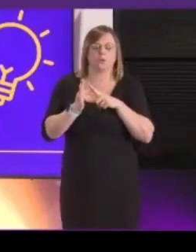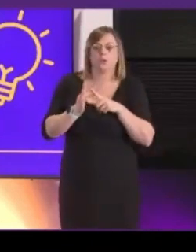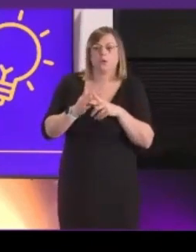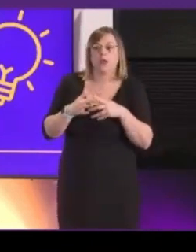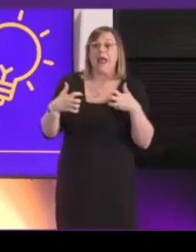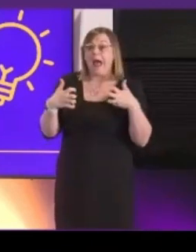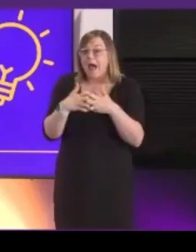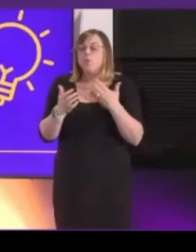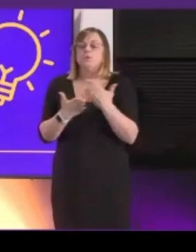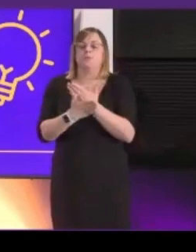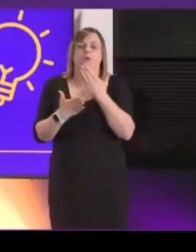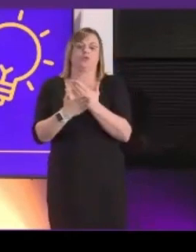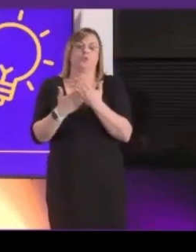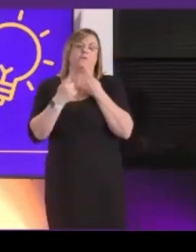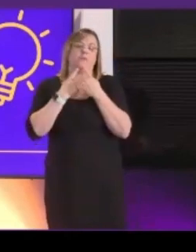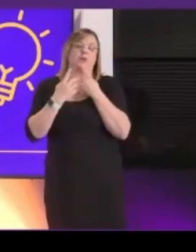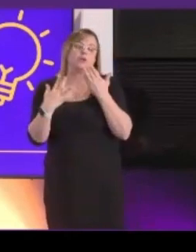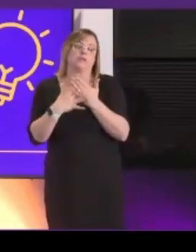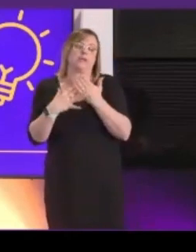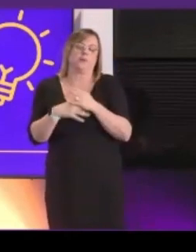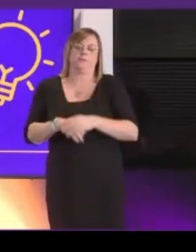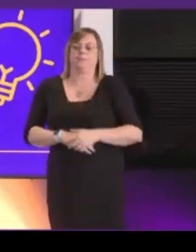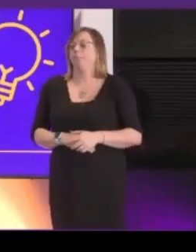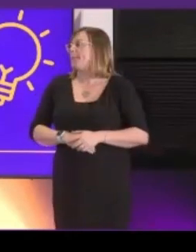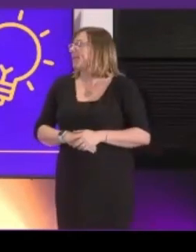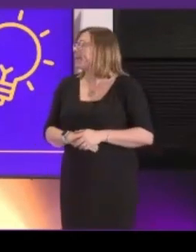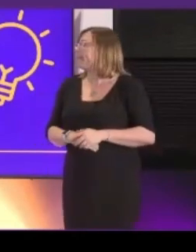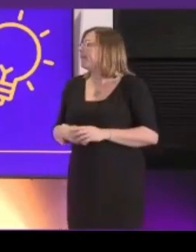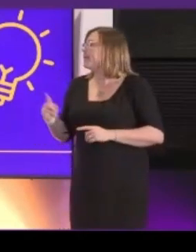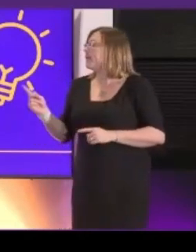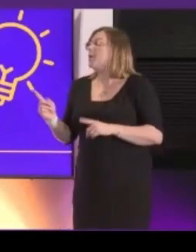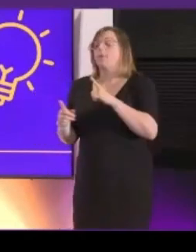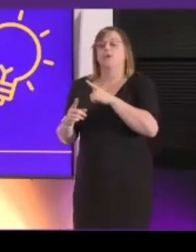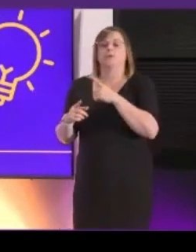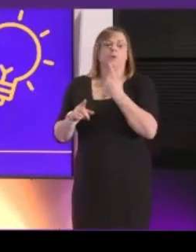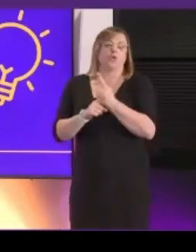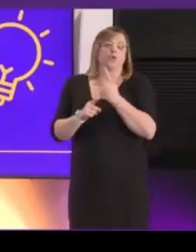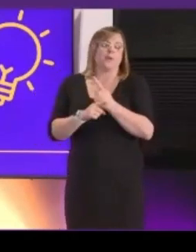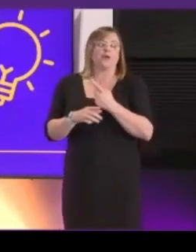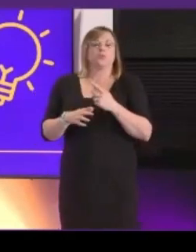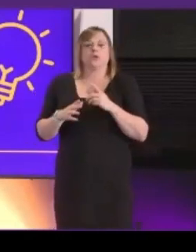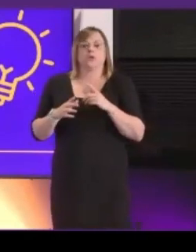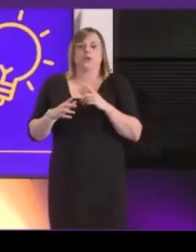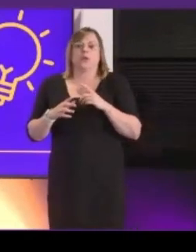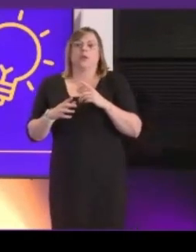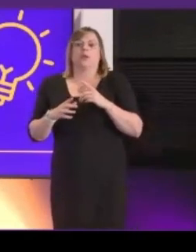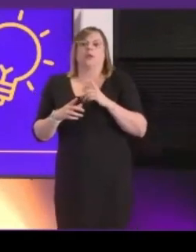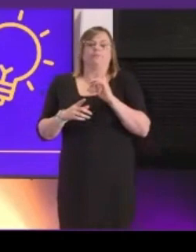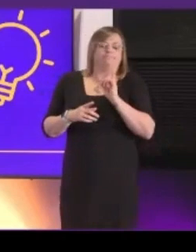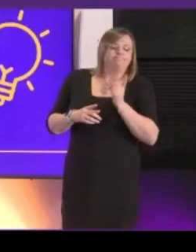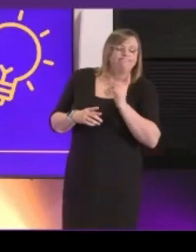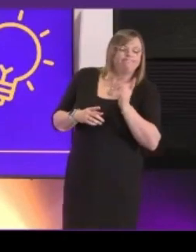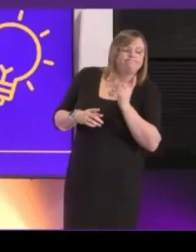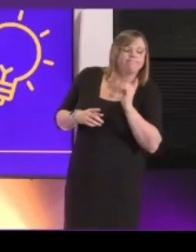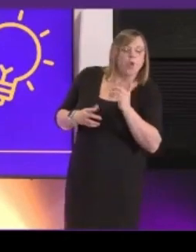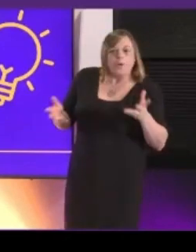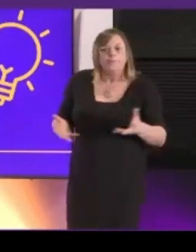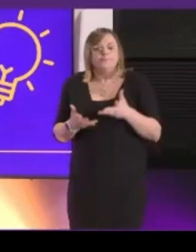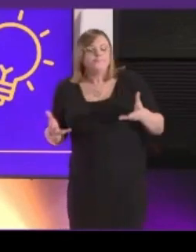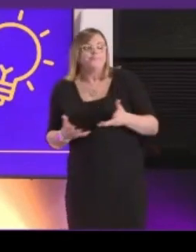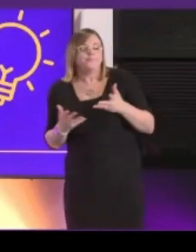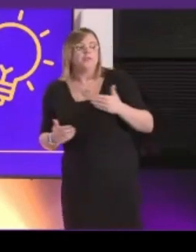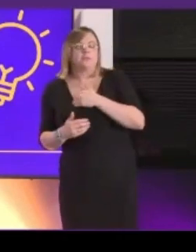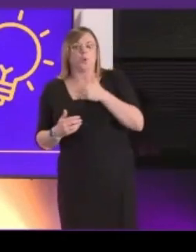to make something accessible. I think the important thing there, because we spoke about carrots and sticks this morning, didn't we? But actually, if you